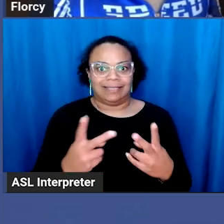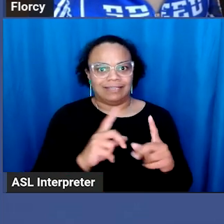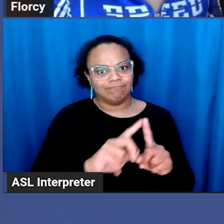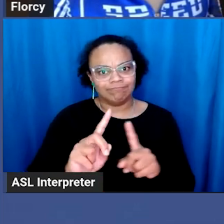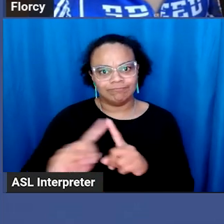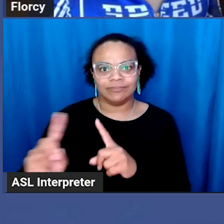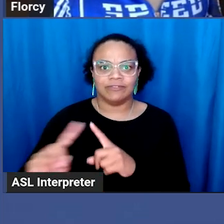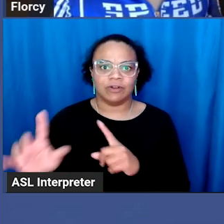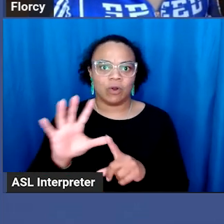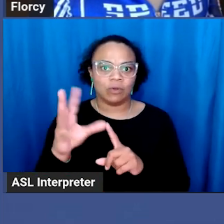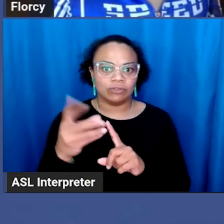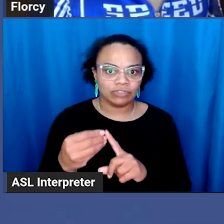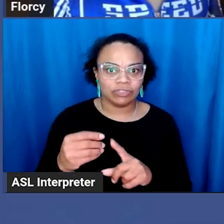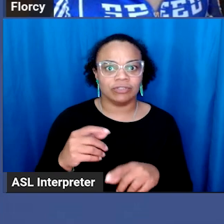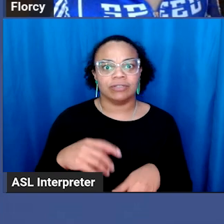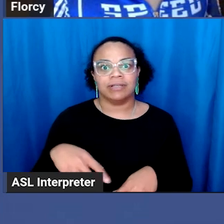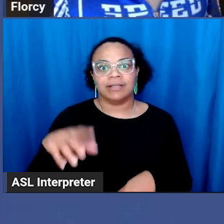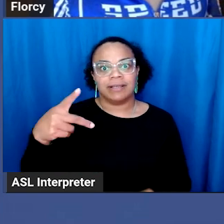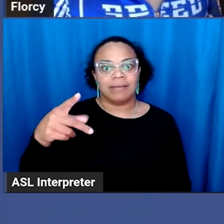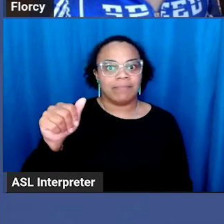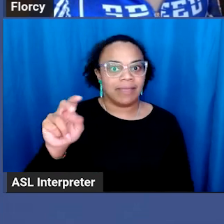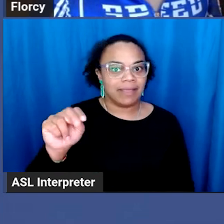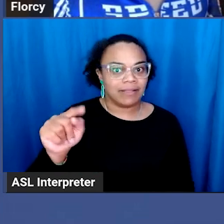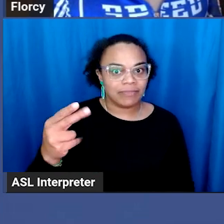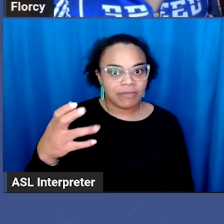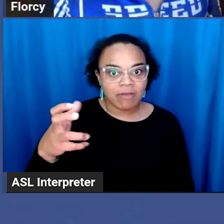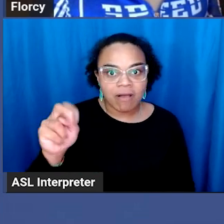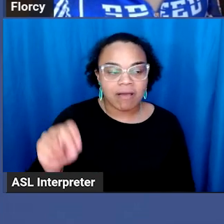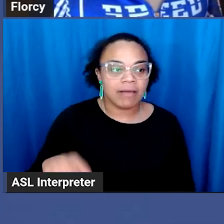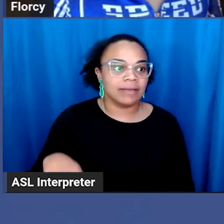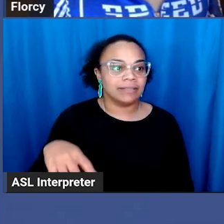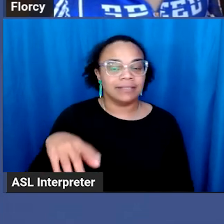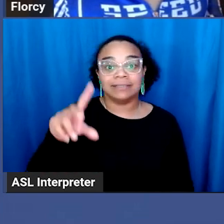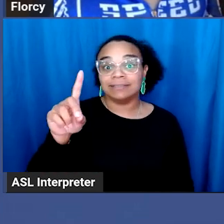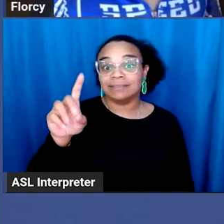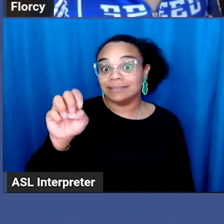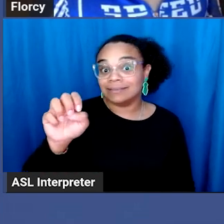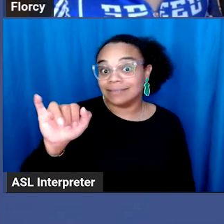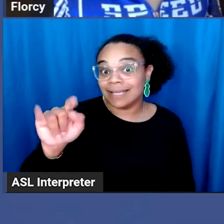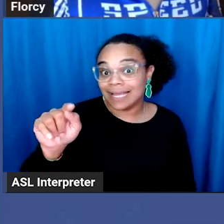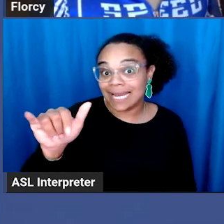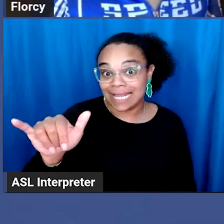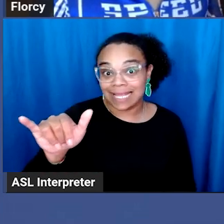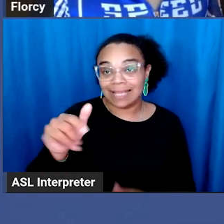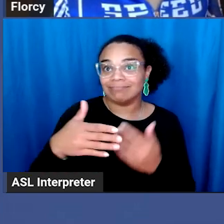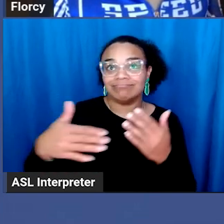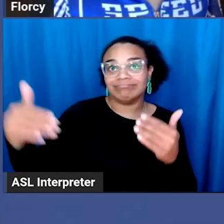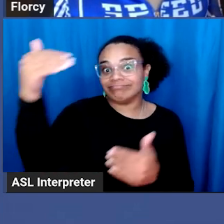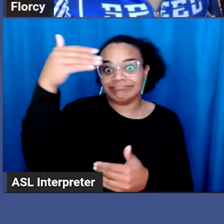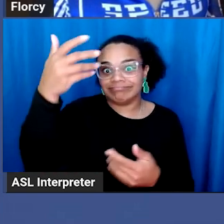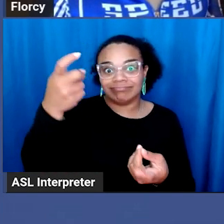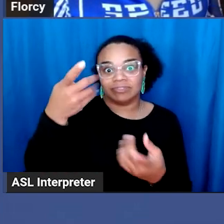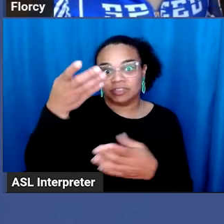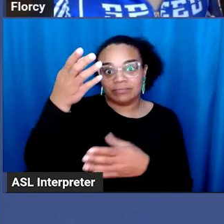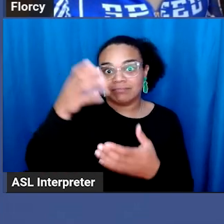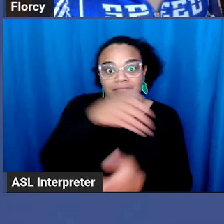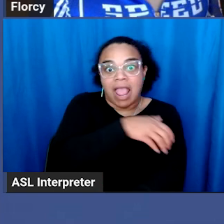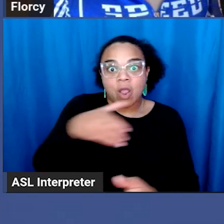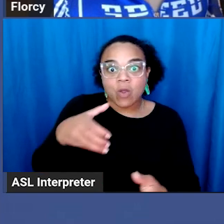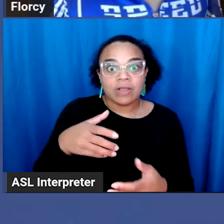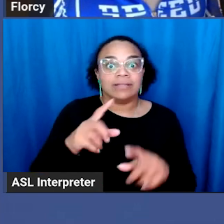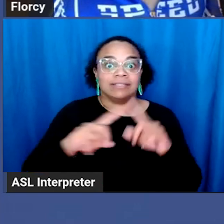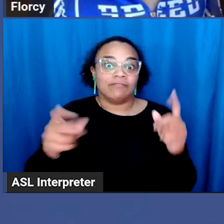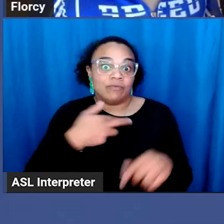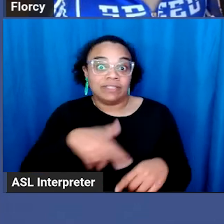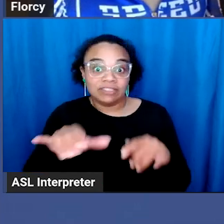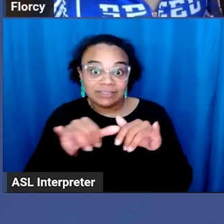cultures, pantheons, deities, religions, like different religious systems, that sex,